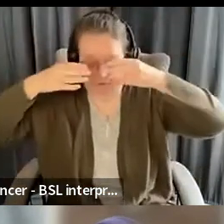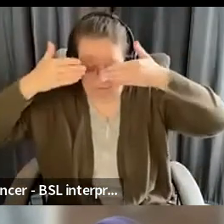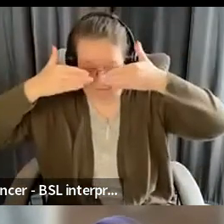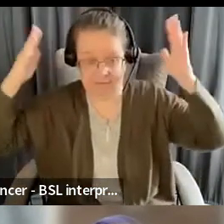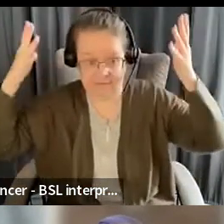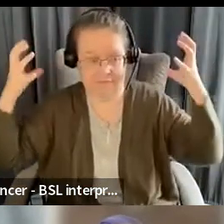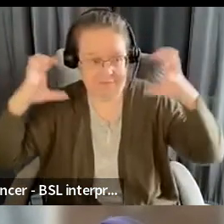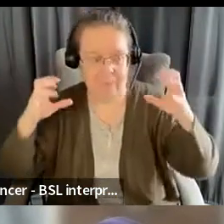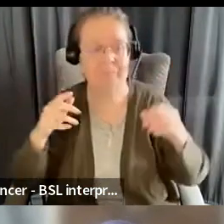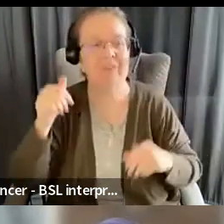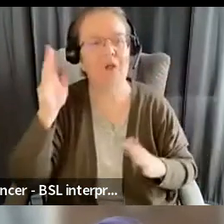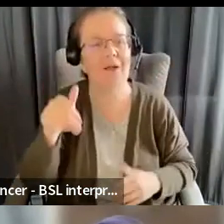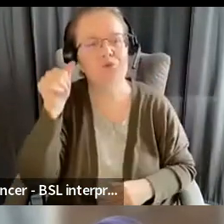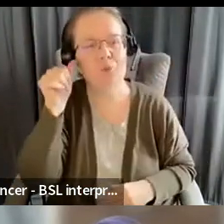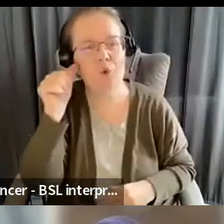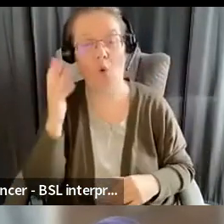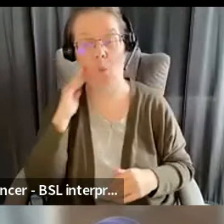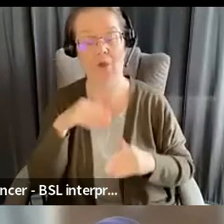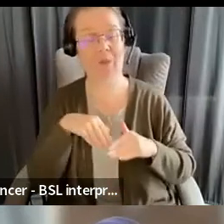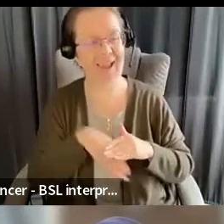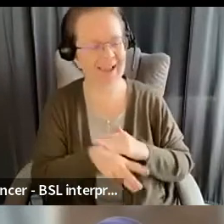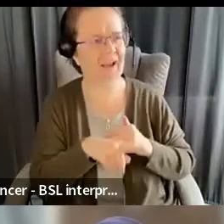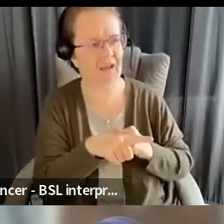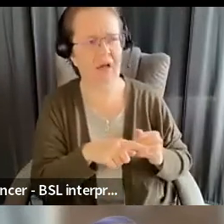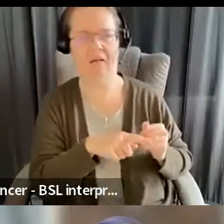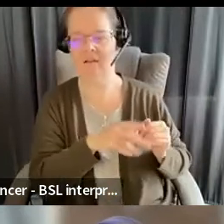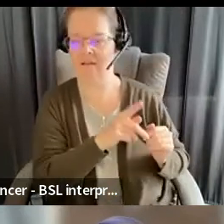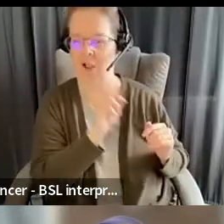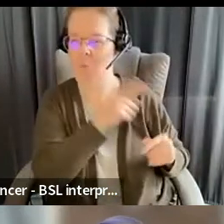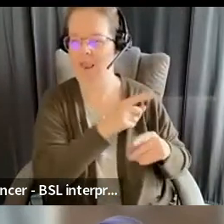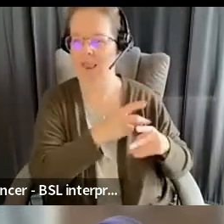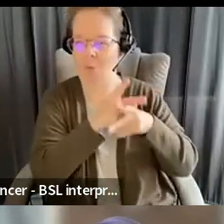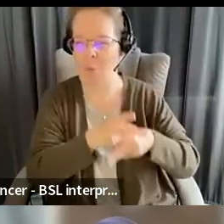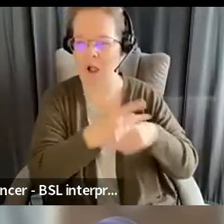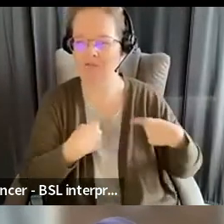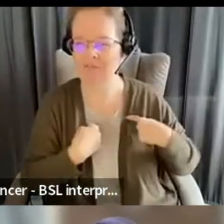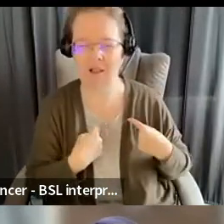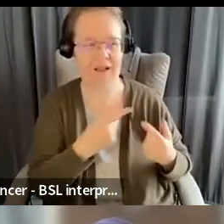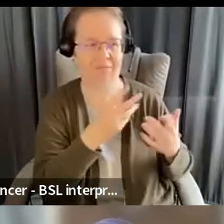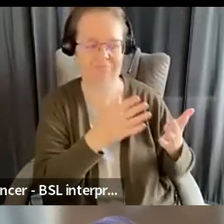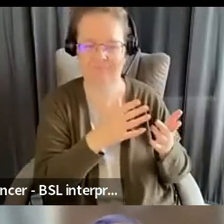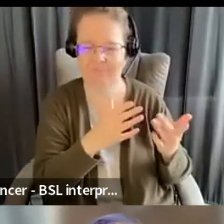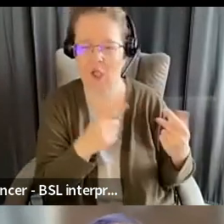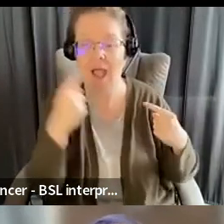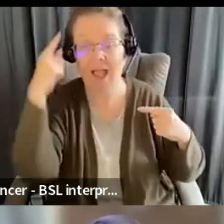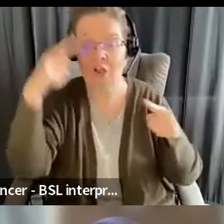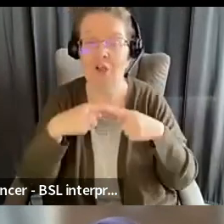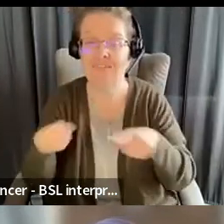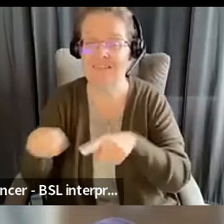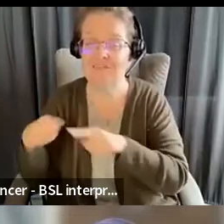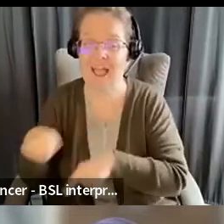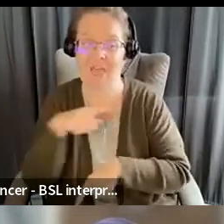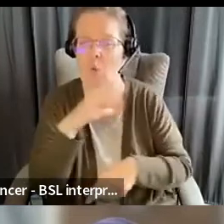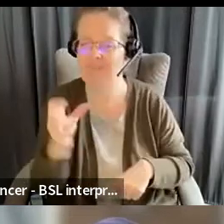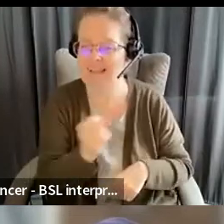knowing when you're kind of going into that you will be kind of looked out for, and that actually your neurodivergence, your disability will actually be